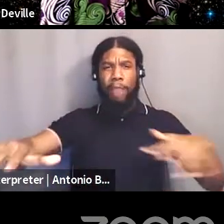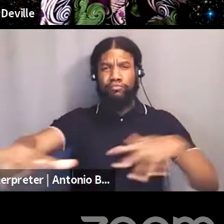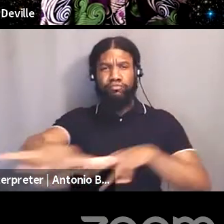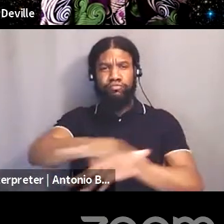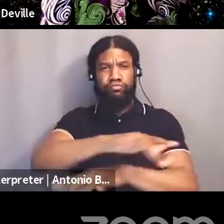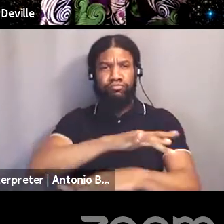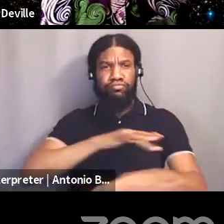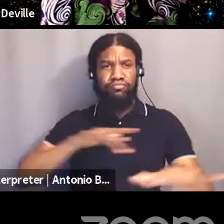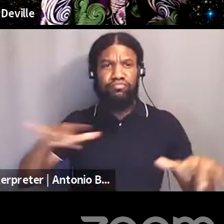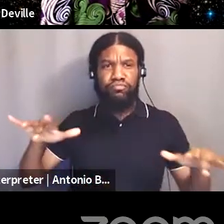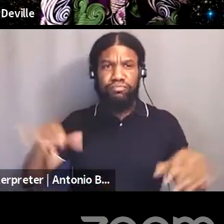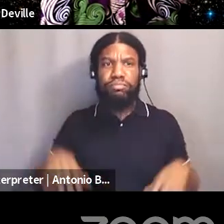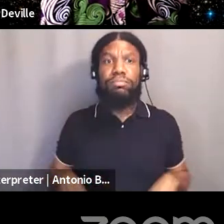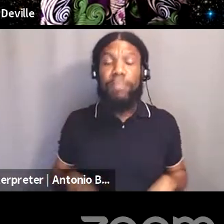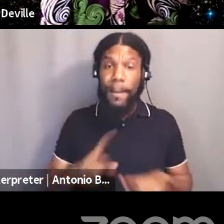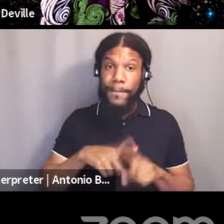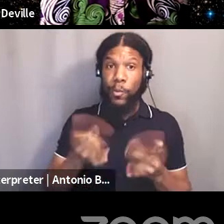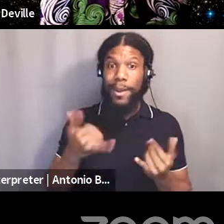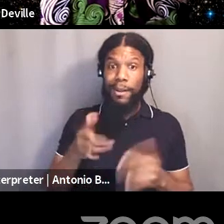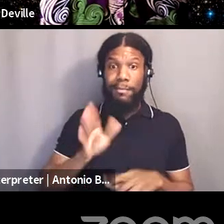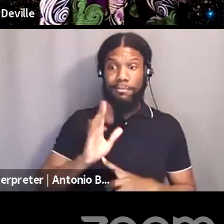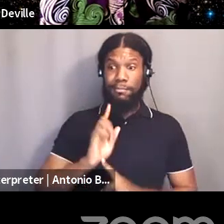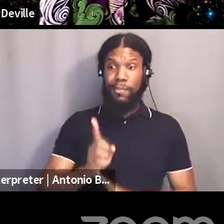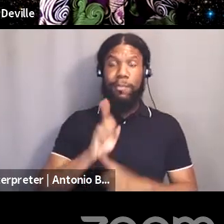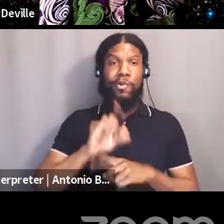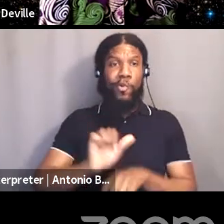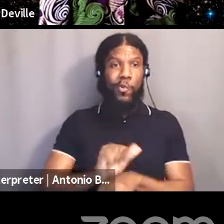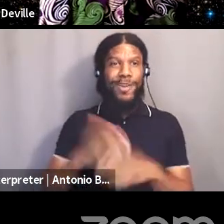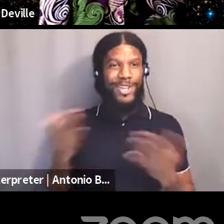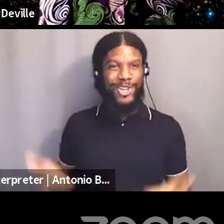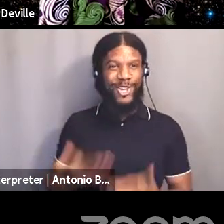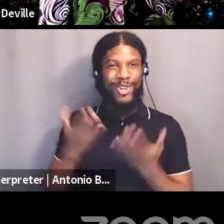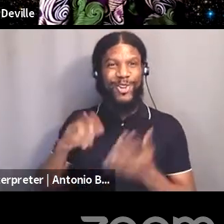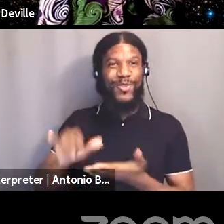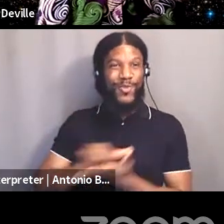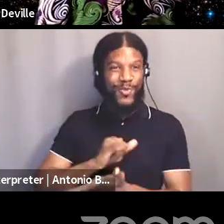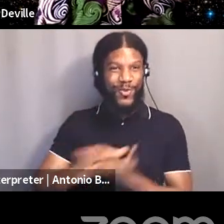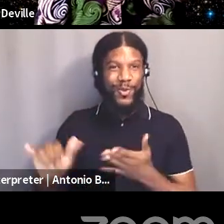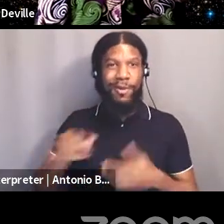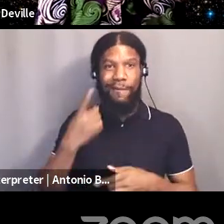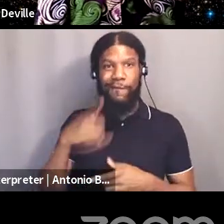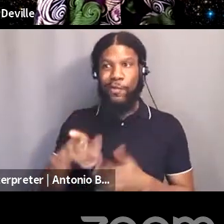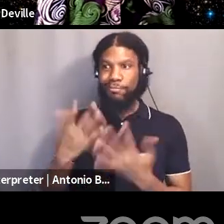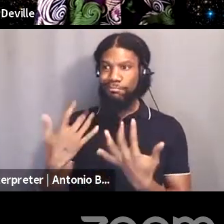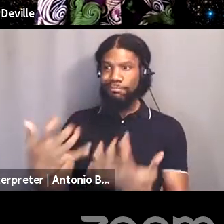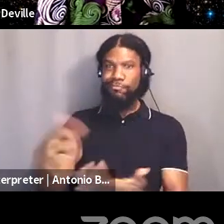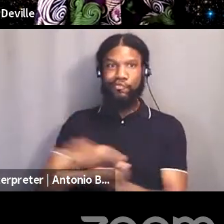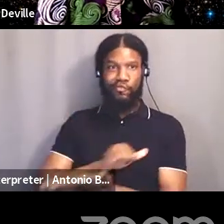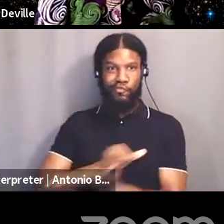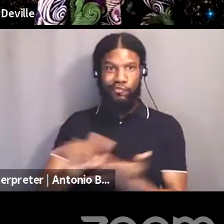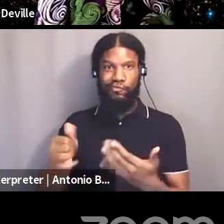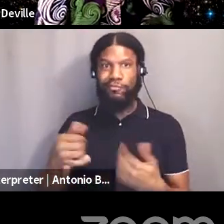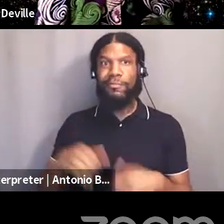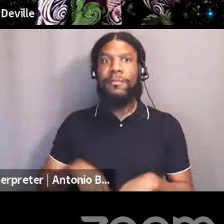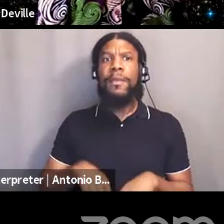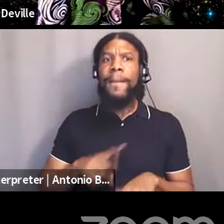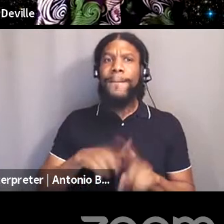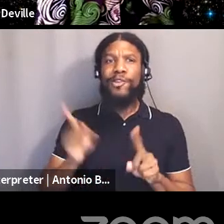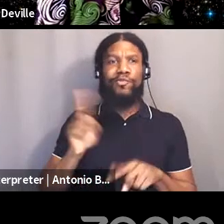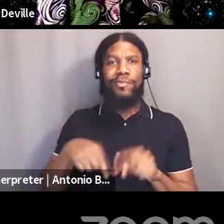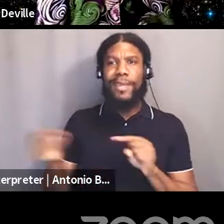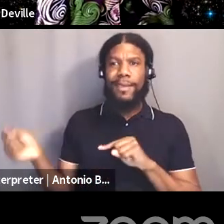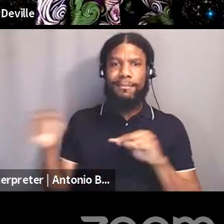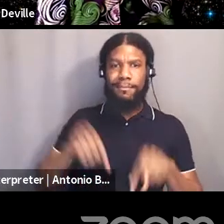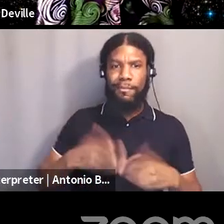movement confined, your work is here in New York, the New York audience. You were not able to be here with the work,